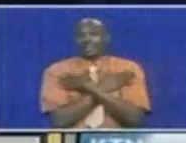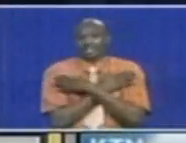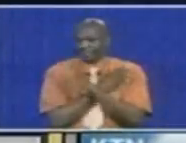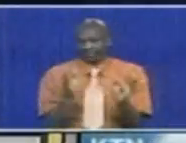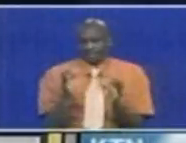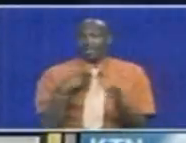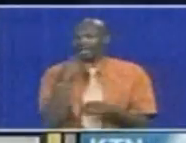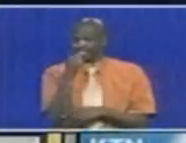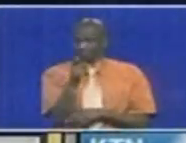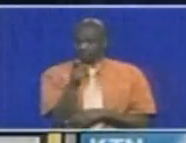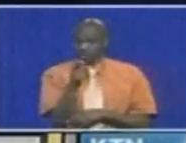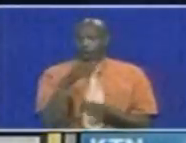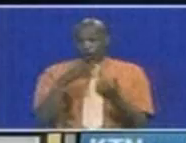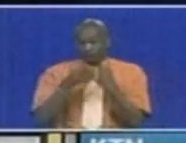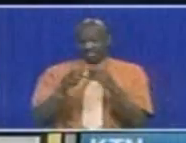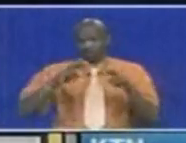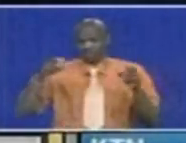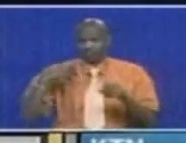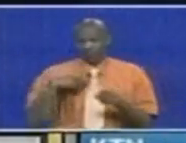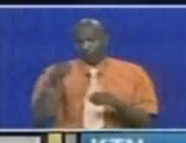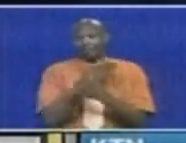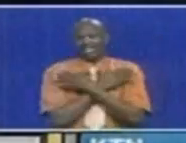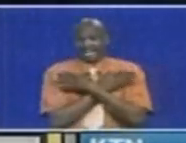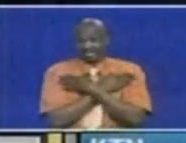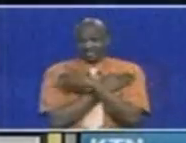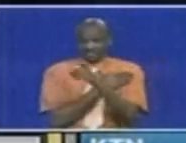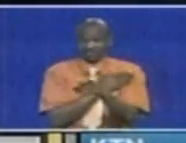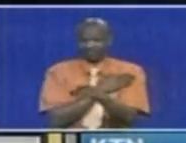I can tell you is Orange is looking for strategic partners